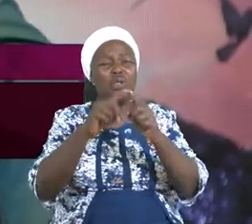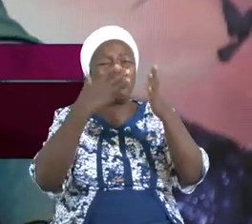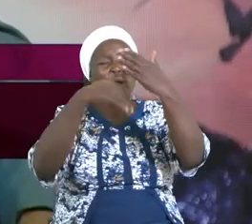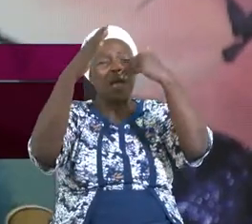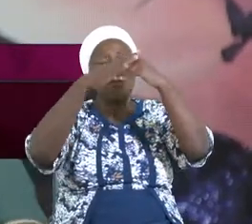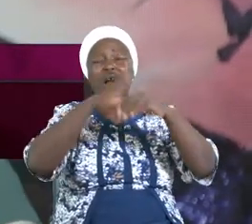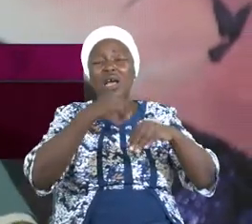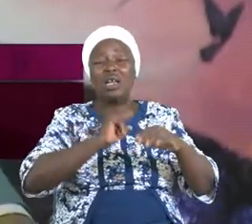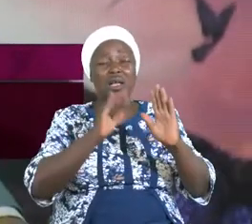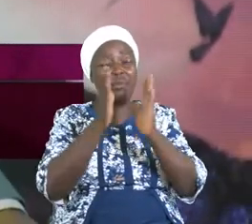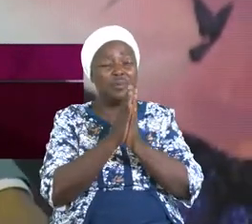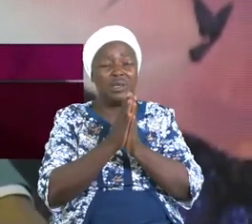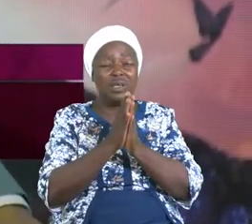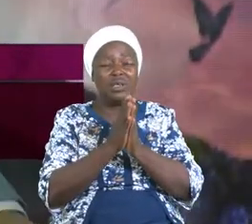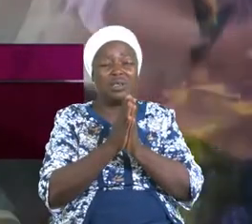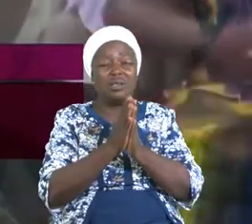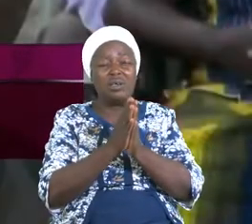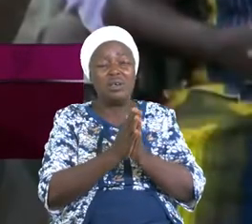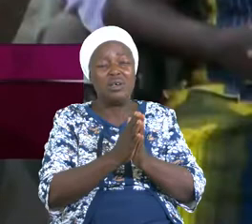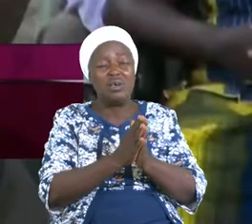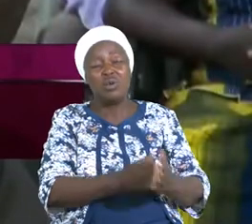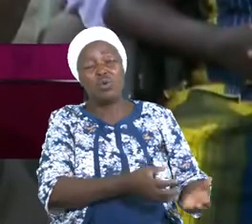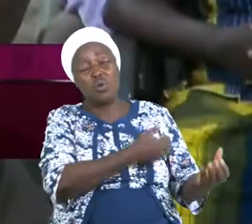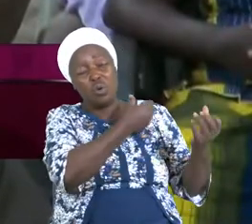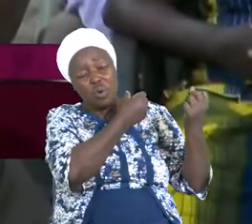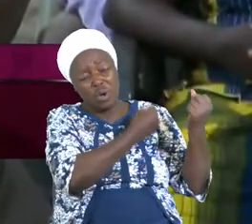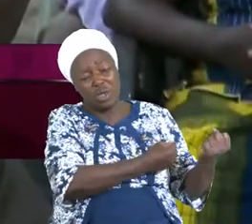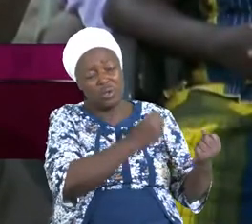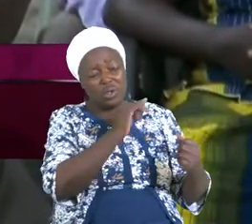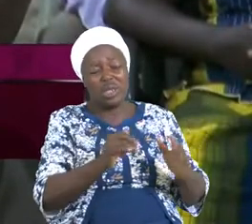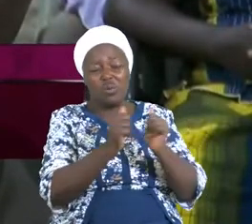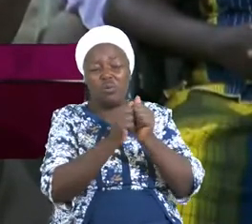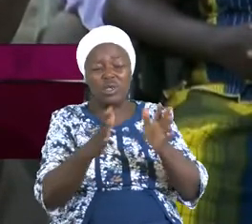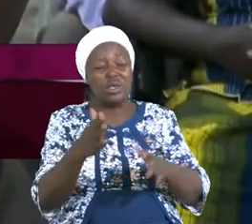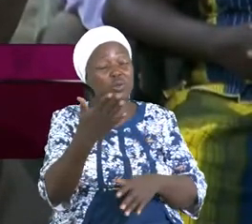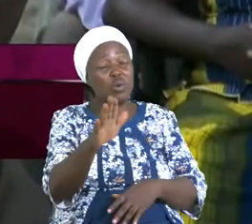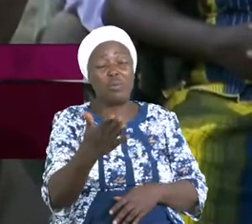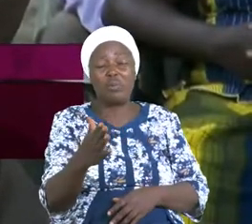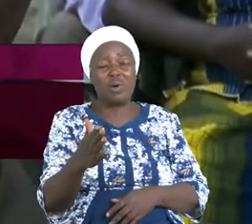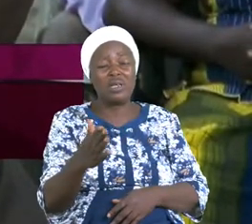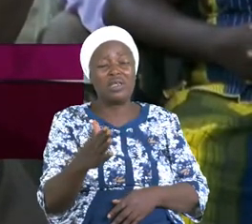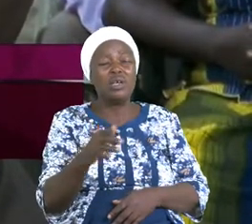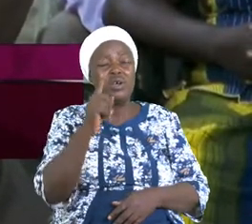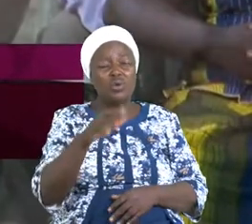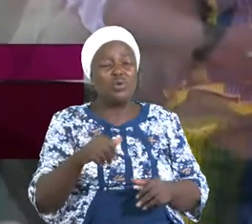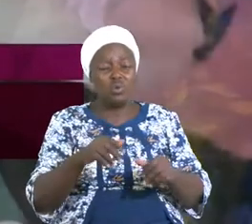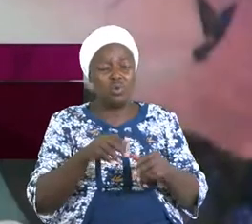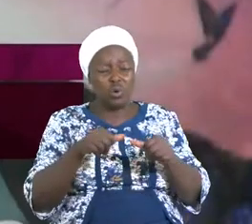pray, courageously without compromise, you keep on leading